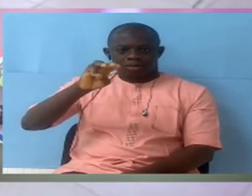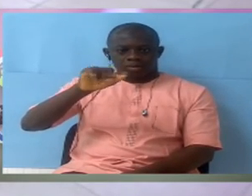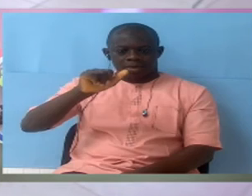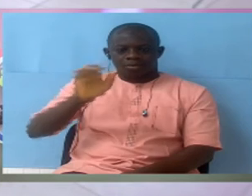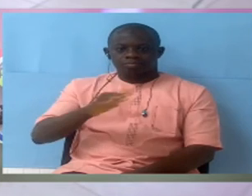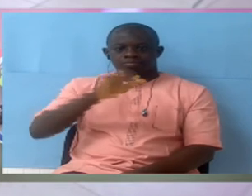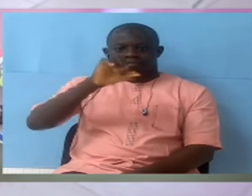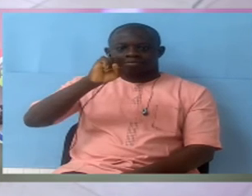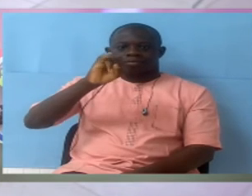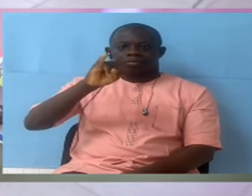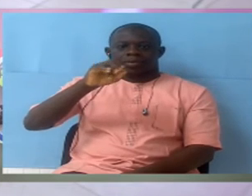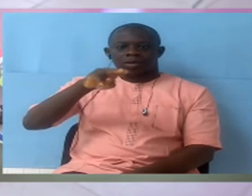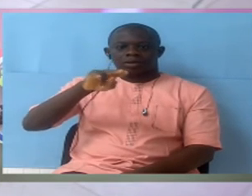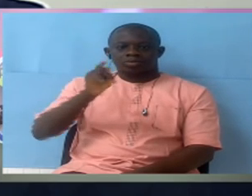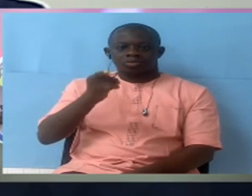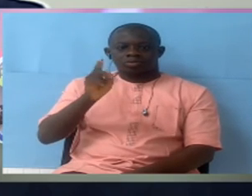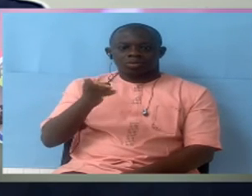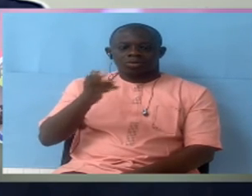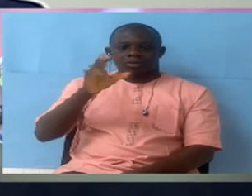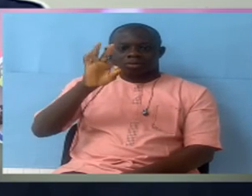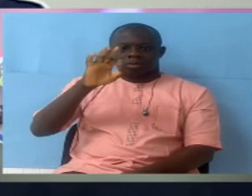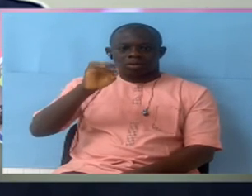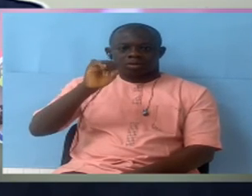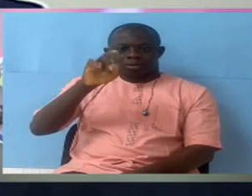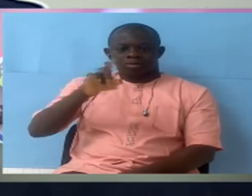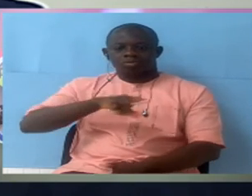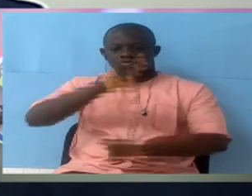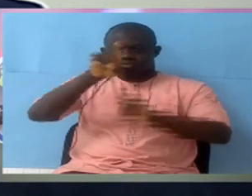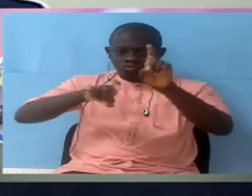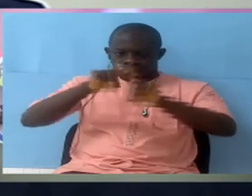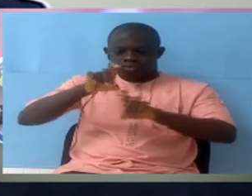will be leading you on behalf of the Commission this afternoon.